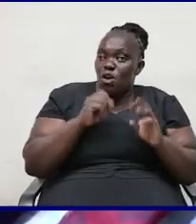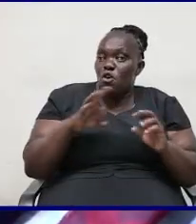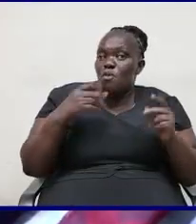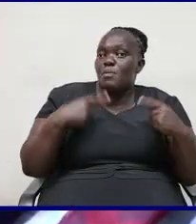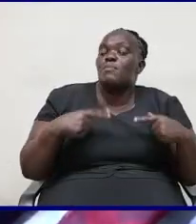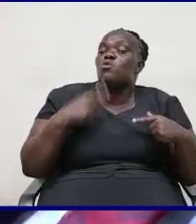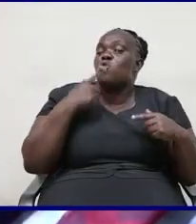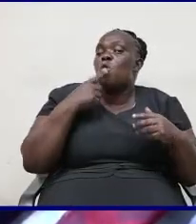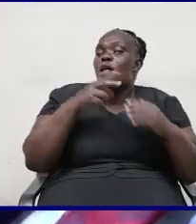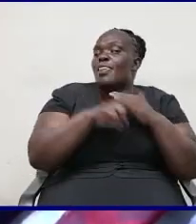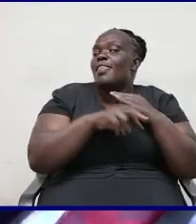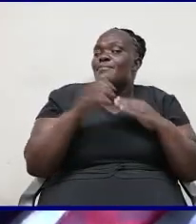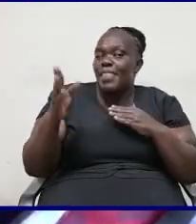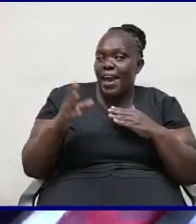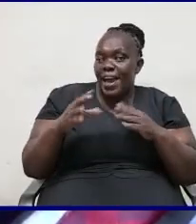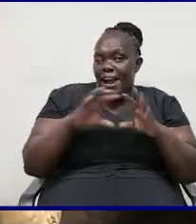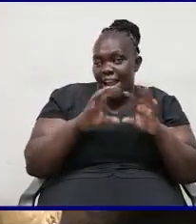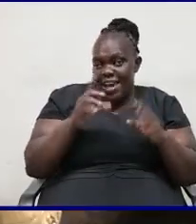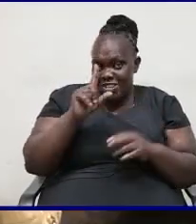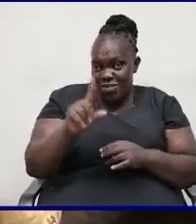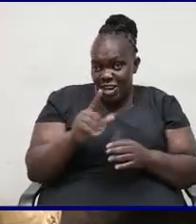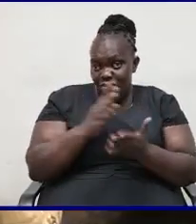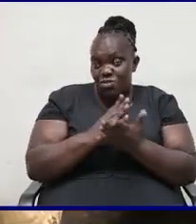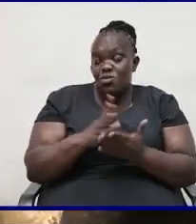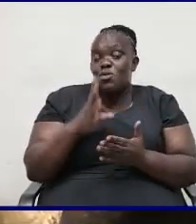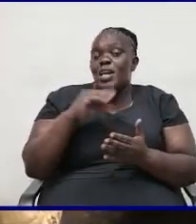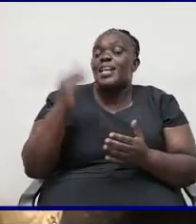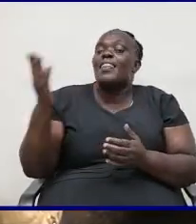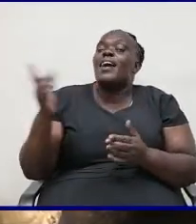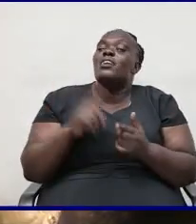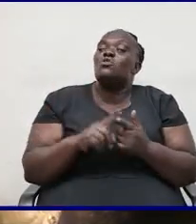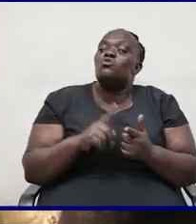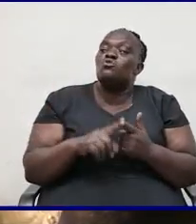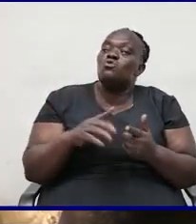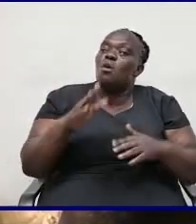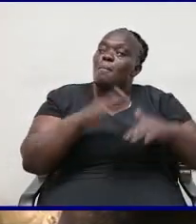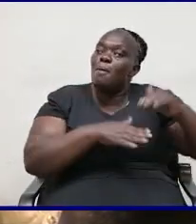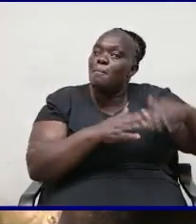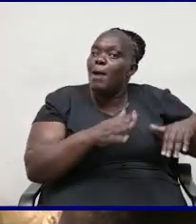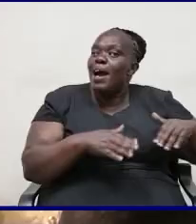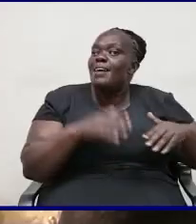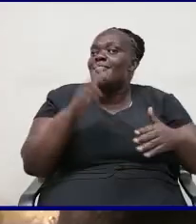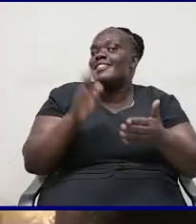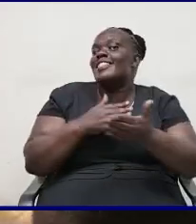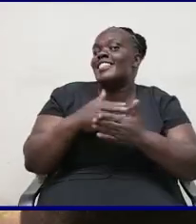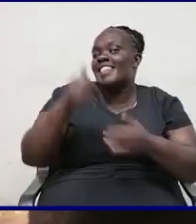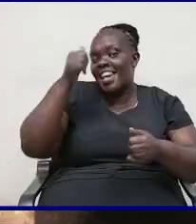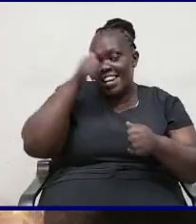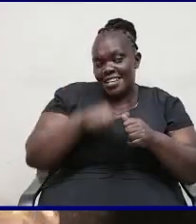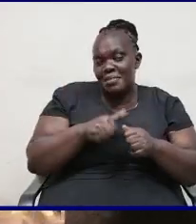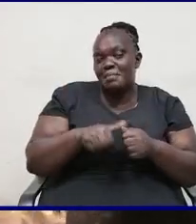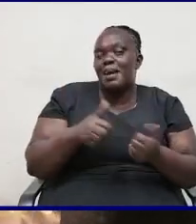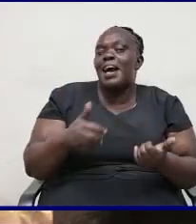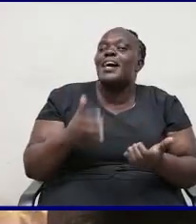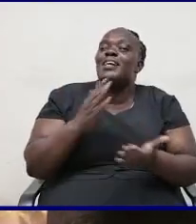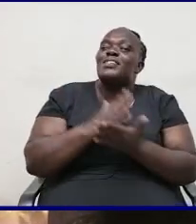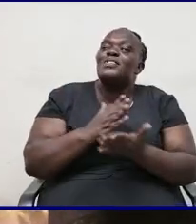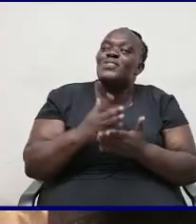Wala Wanaimba Huko? I remember when I was just about 1. I went there to yes. To Bomas, and they were singing, and I still remember the song.